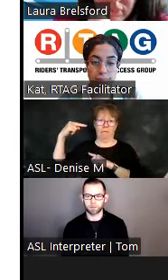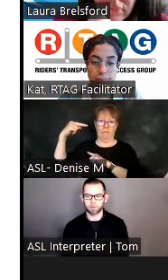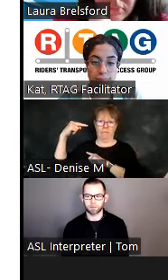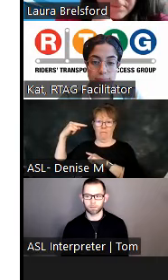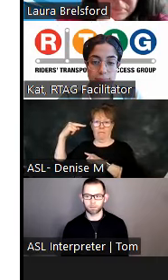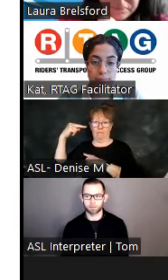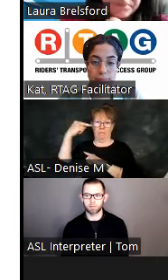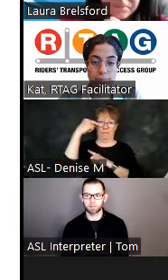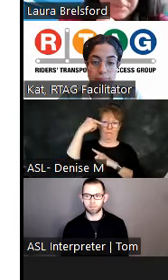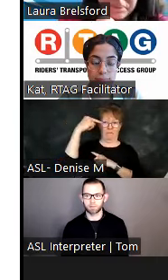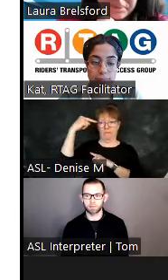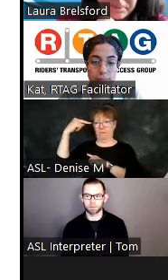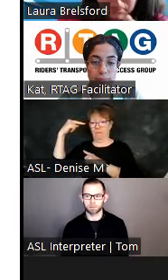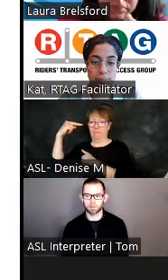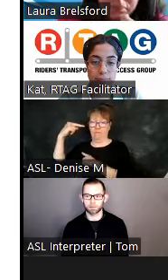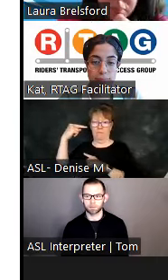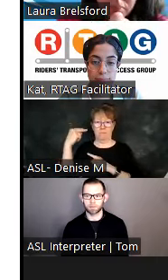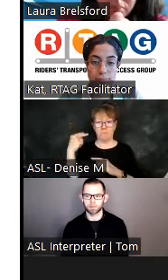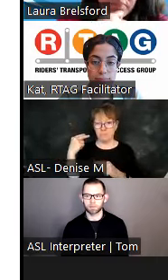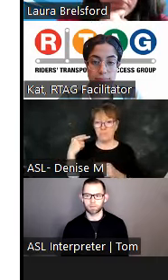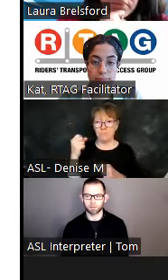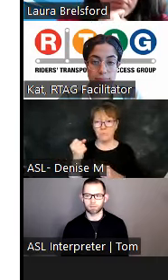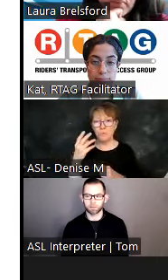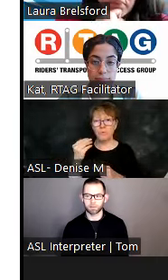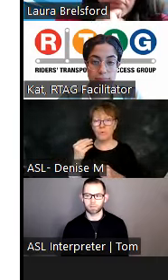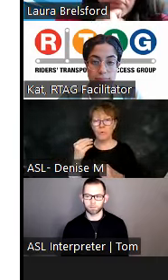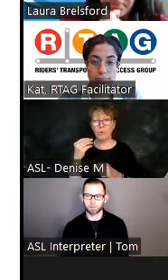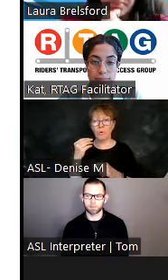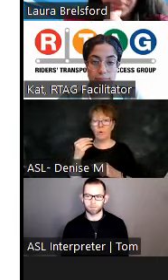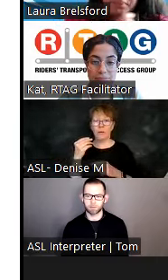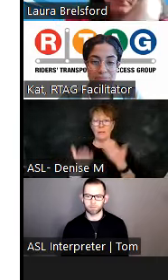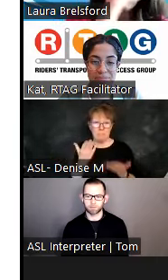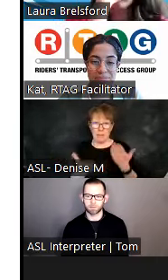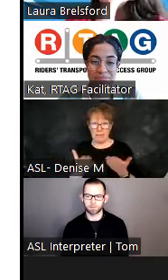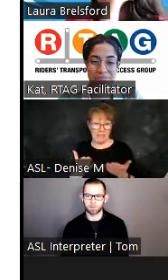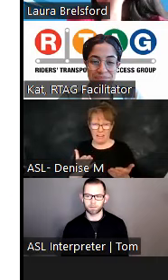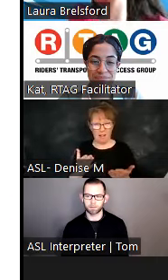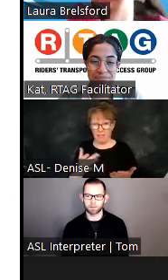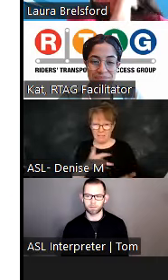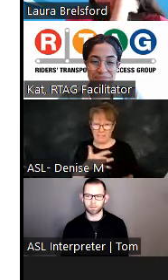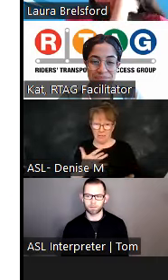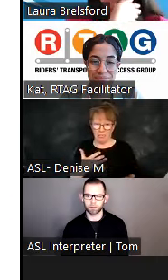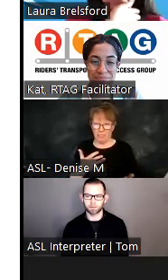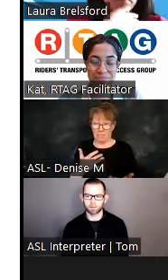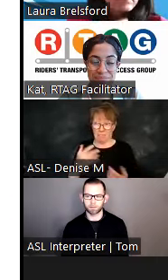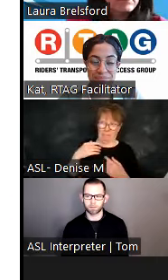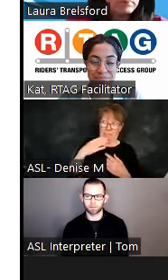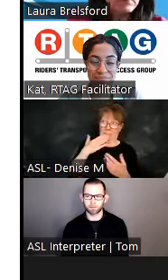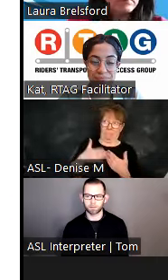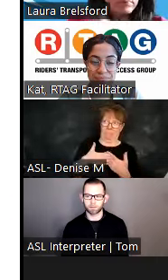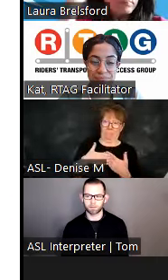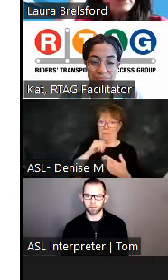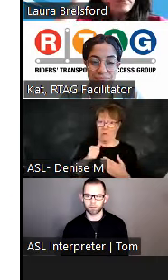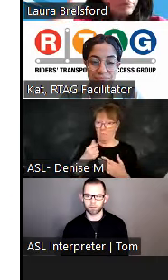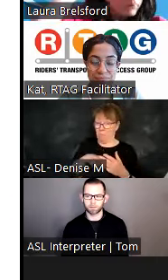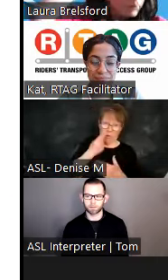being watched, they'll think more about pulling that little pecker out and pissing all over the place or whatever. Excuse me. I'm